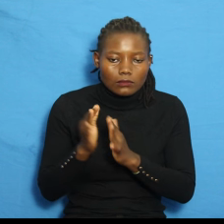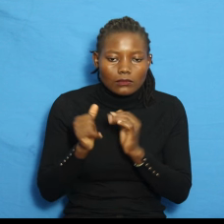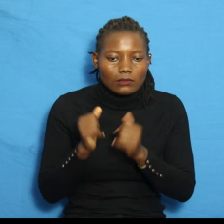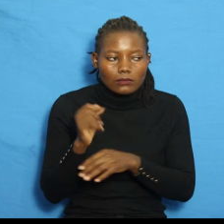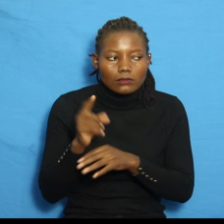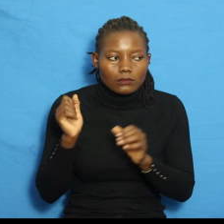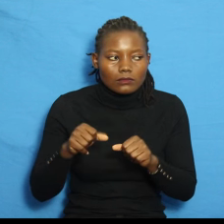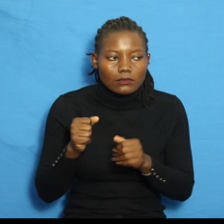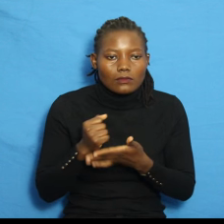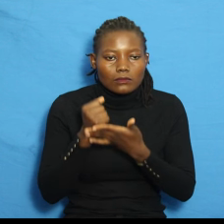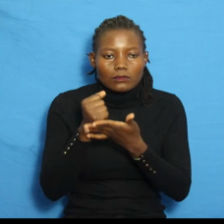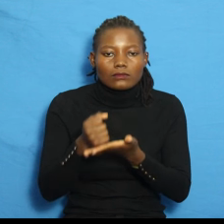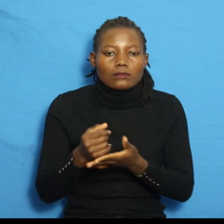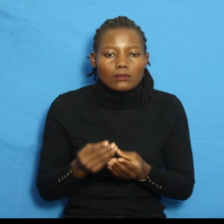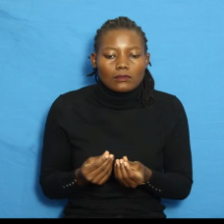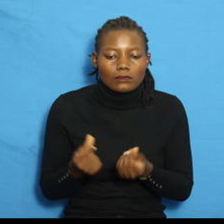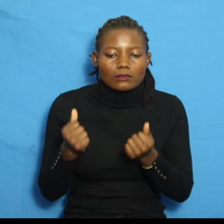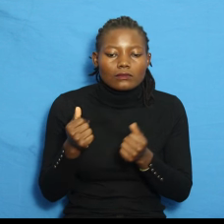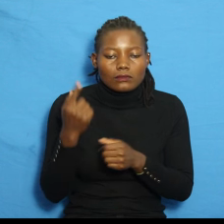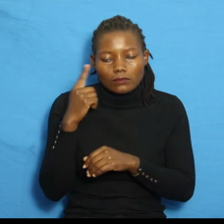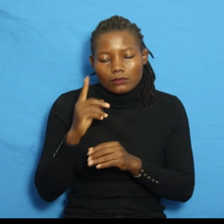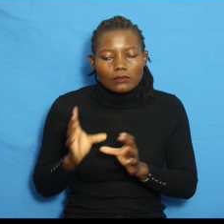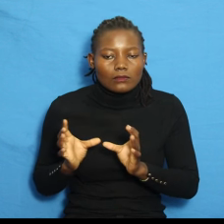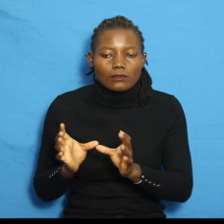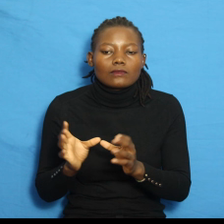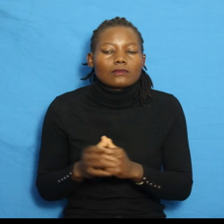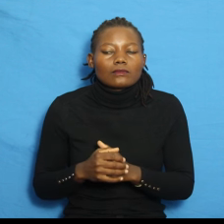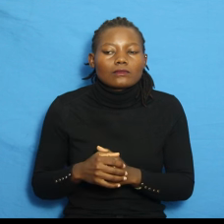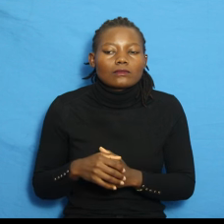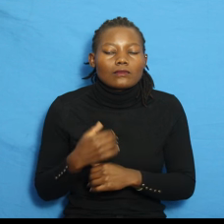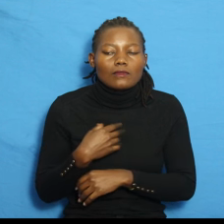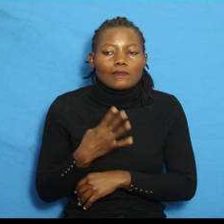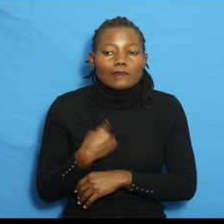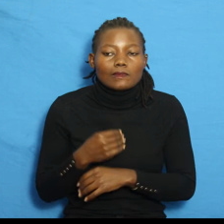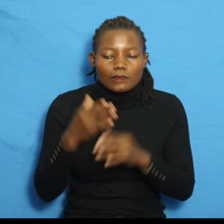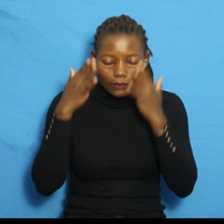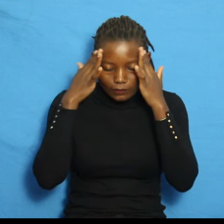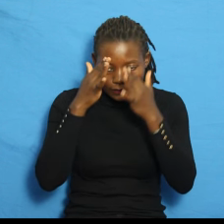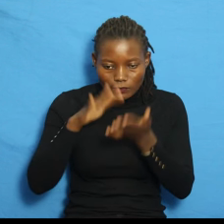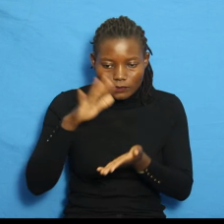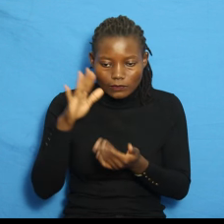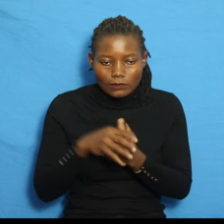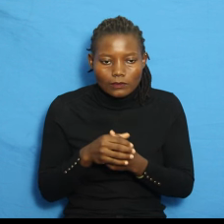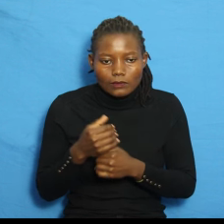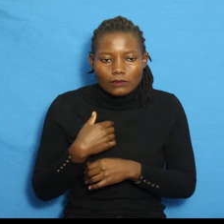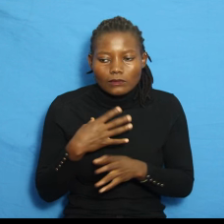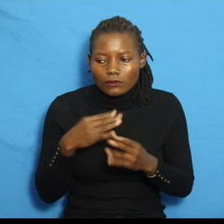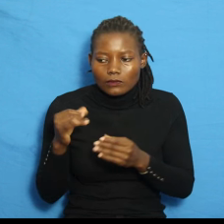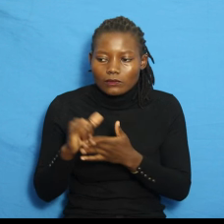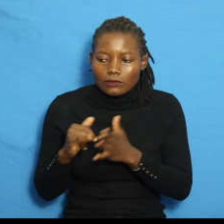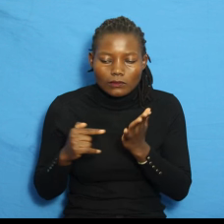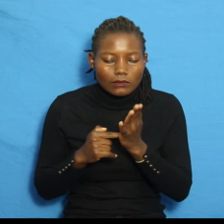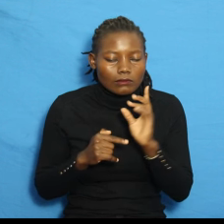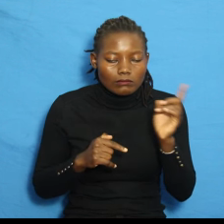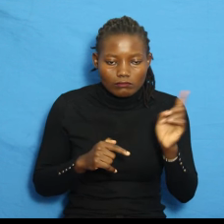law of sines and the law of cosines to be able to help in the resolution of these forces. I want